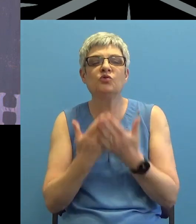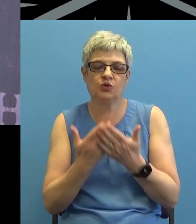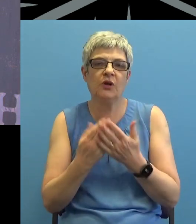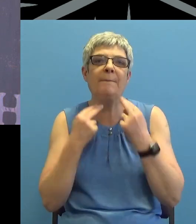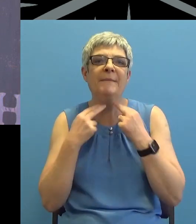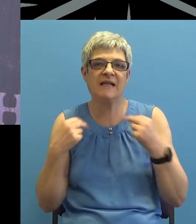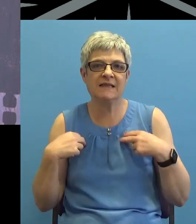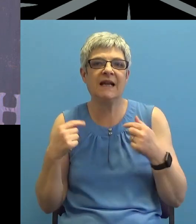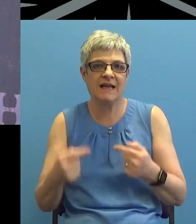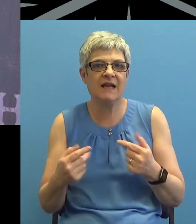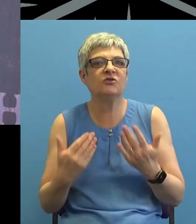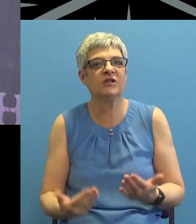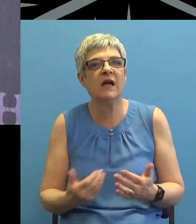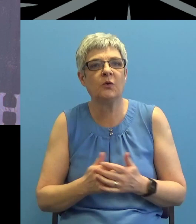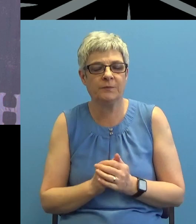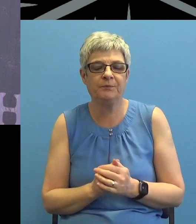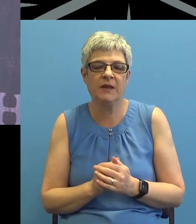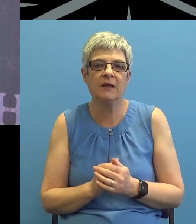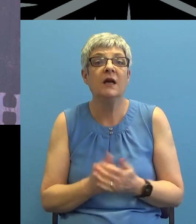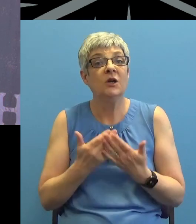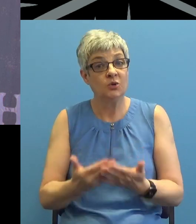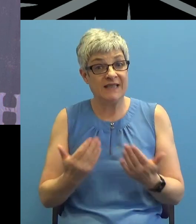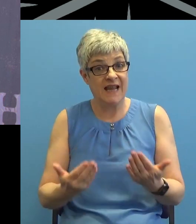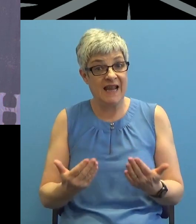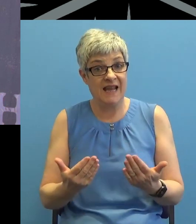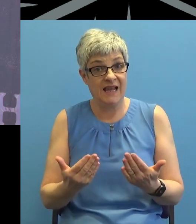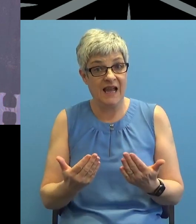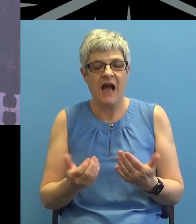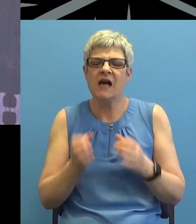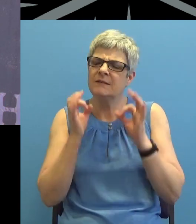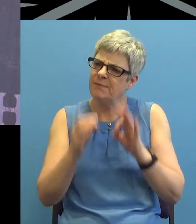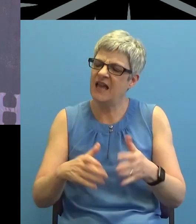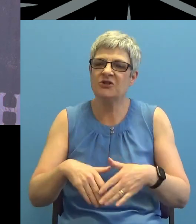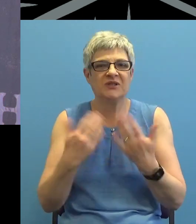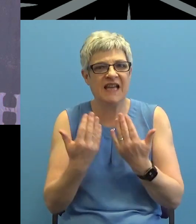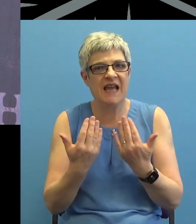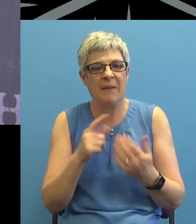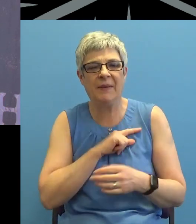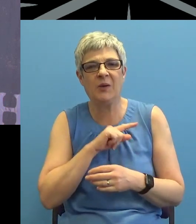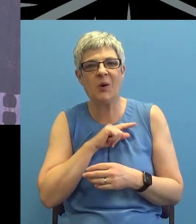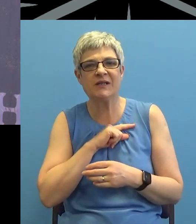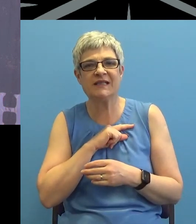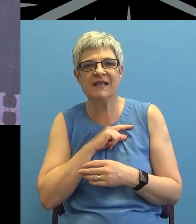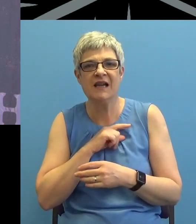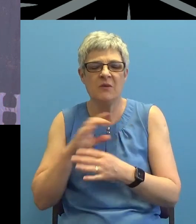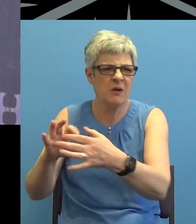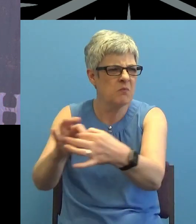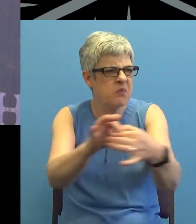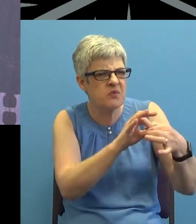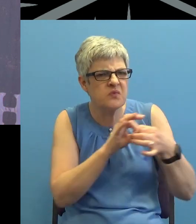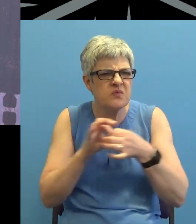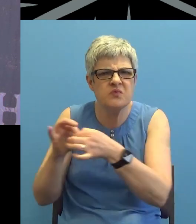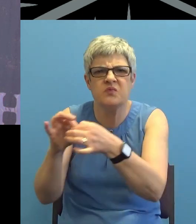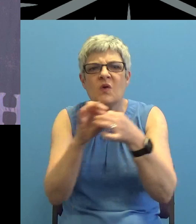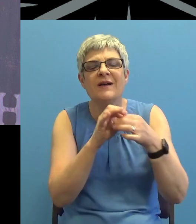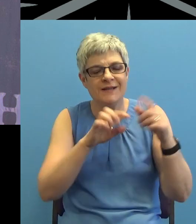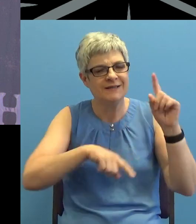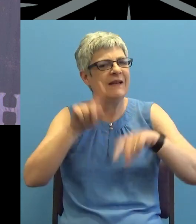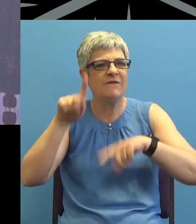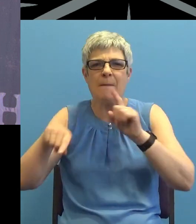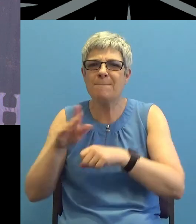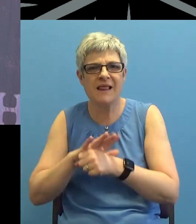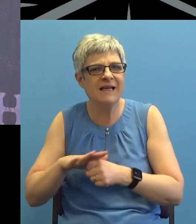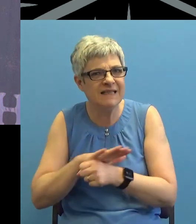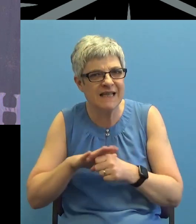minister here at the moment. And today is a special day as we gather, albeit in different places,